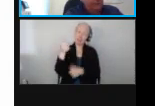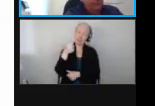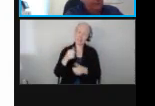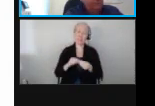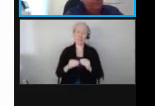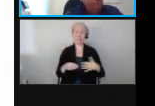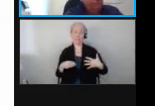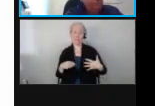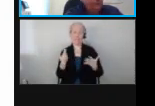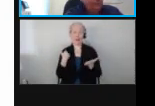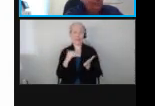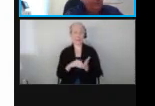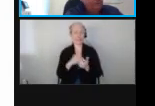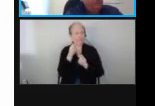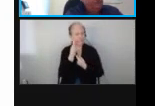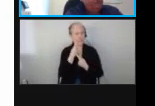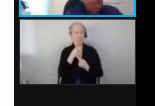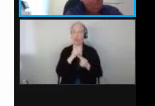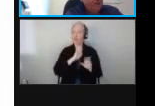please.